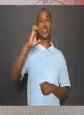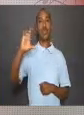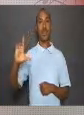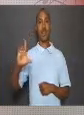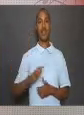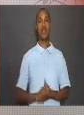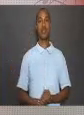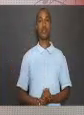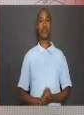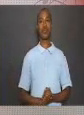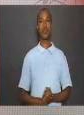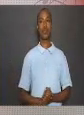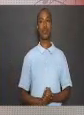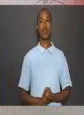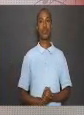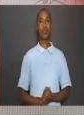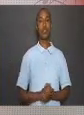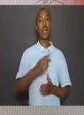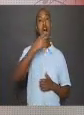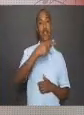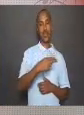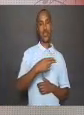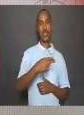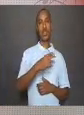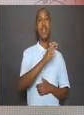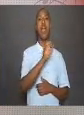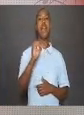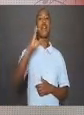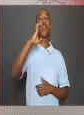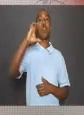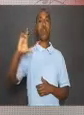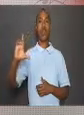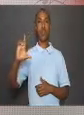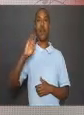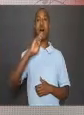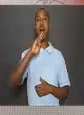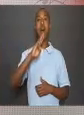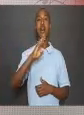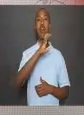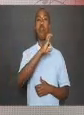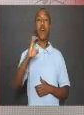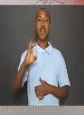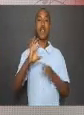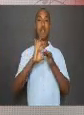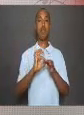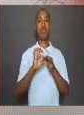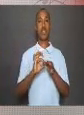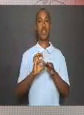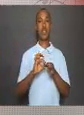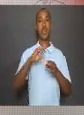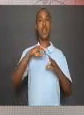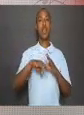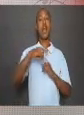chloride? While hydrogen and chlorine are covalently bonded